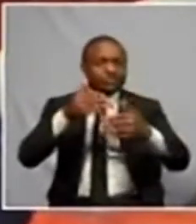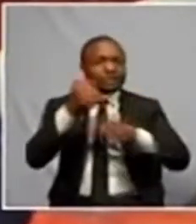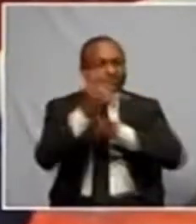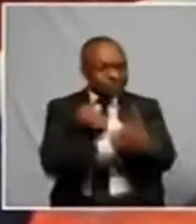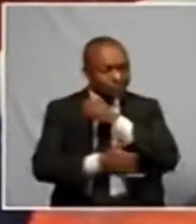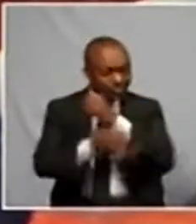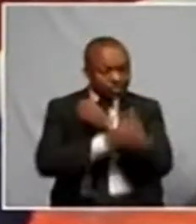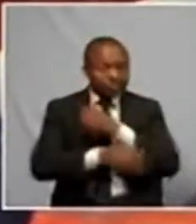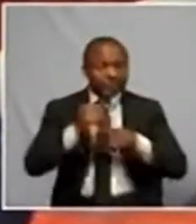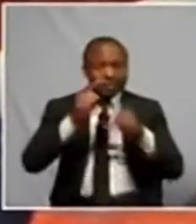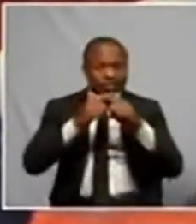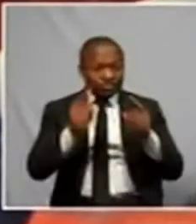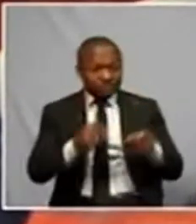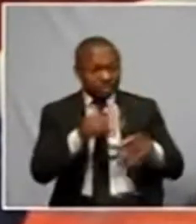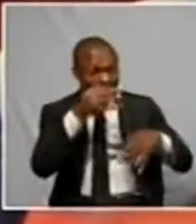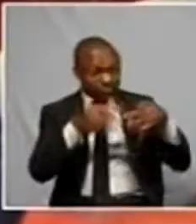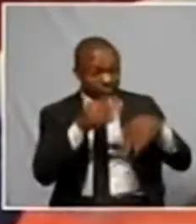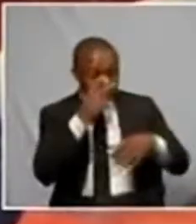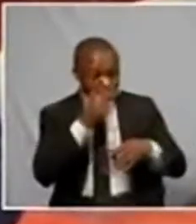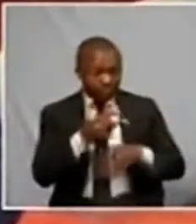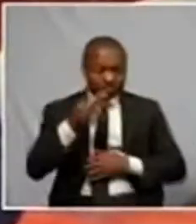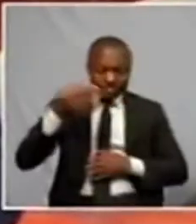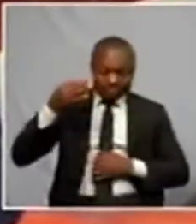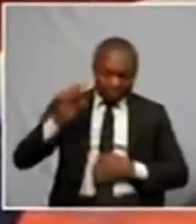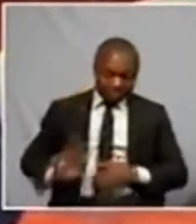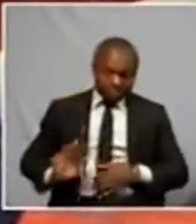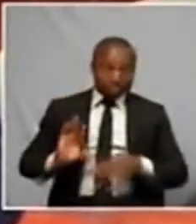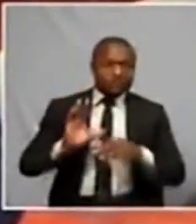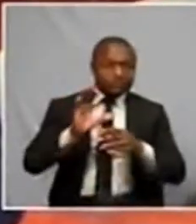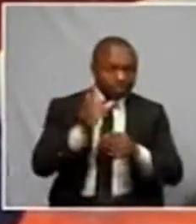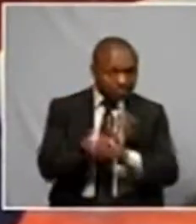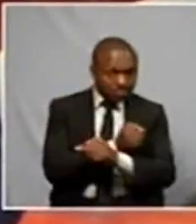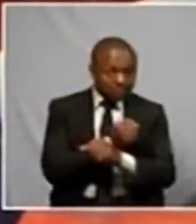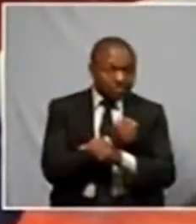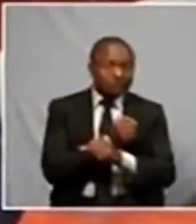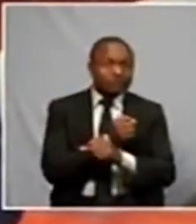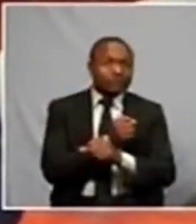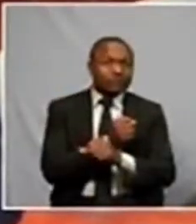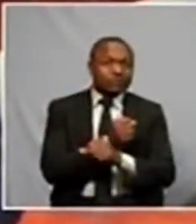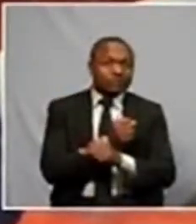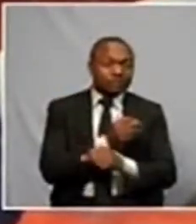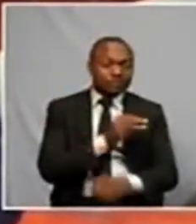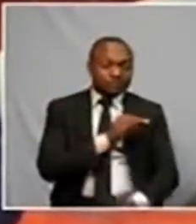at the benefits that would accrue to member states,